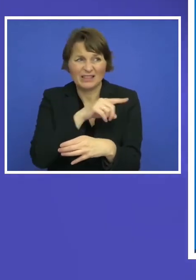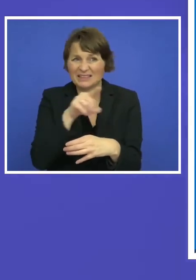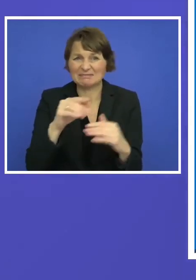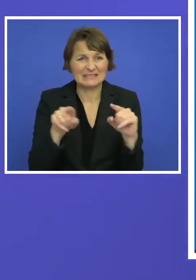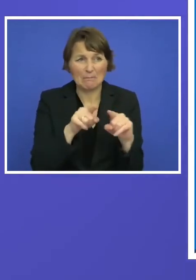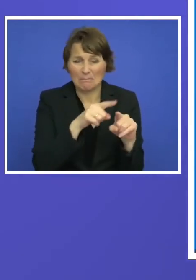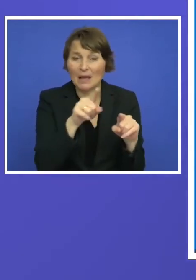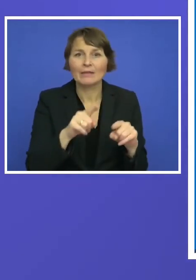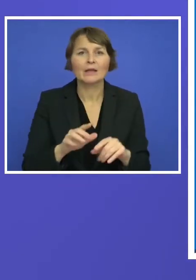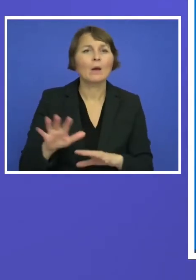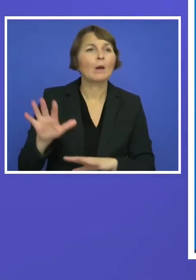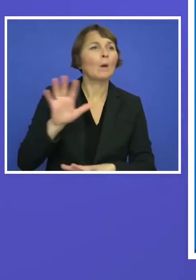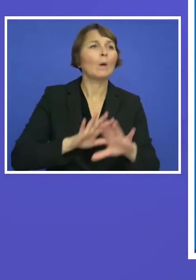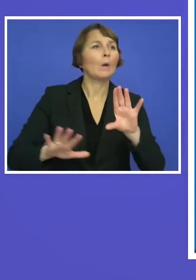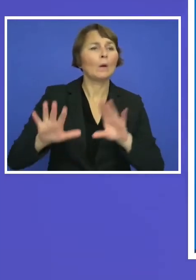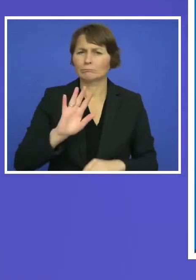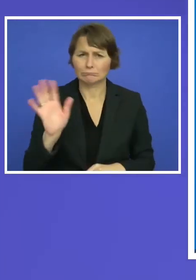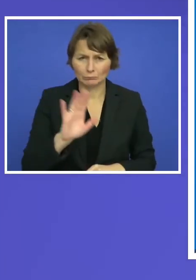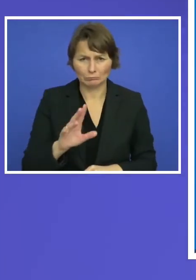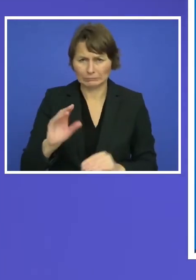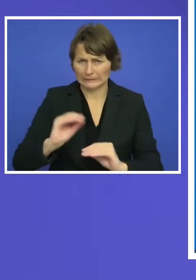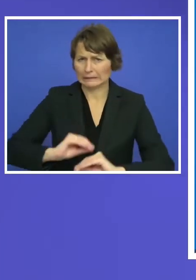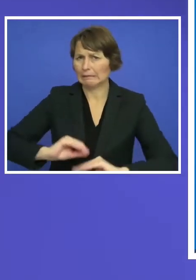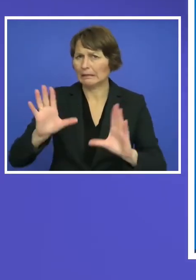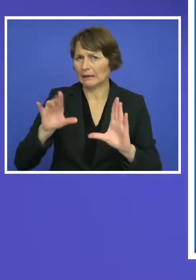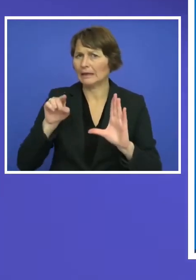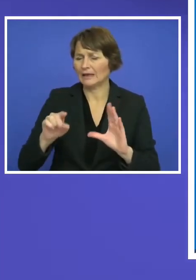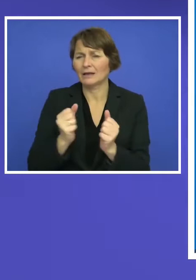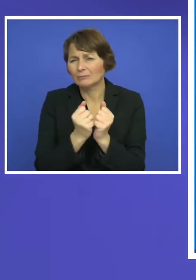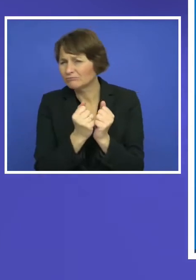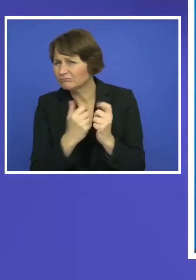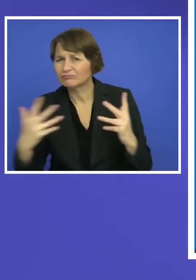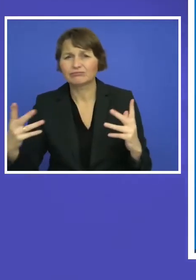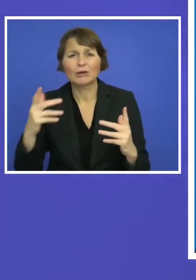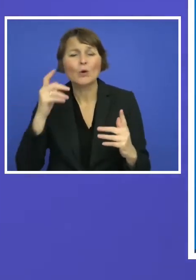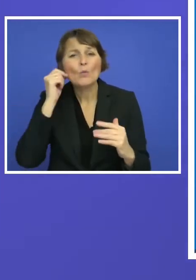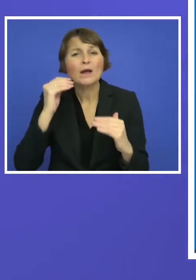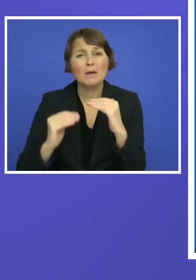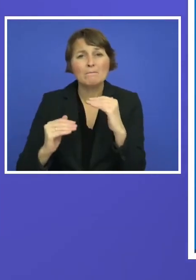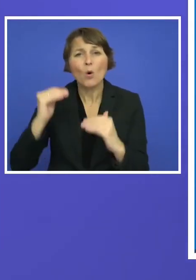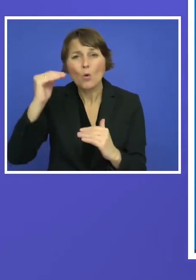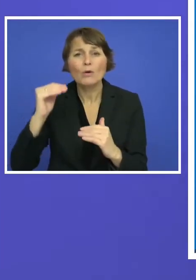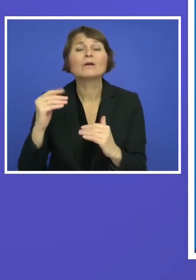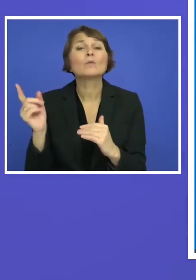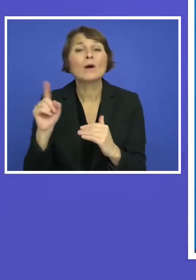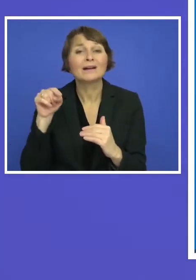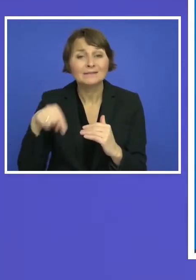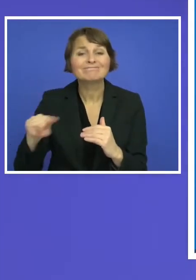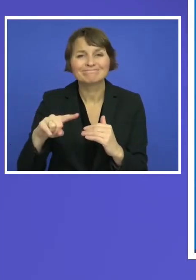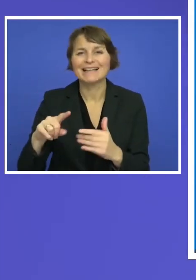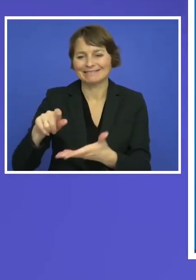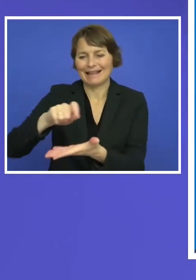that we have still a lot of women, more women than men, in the